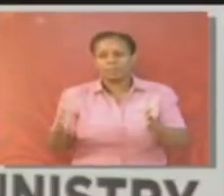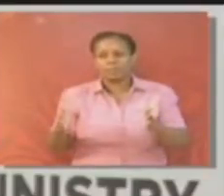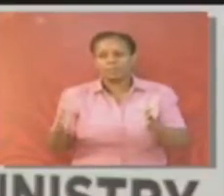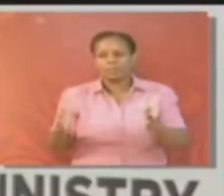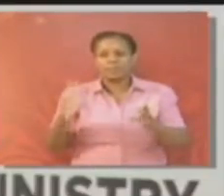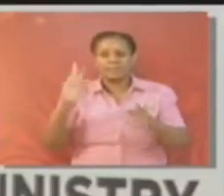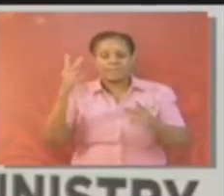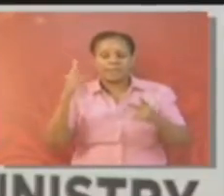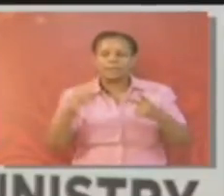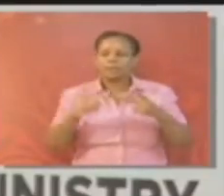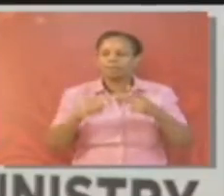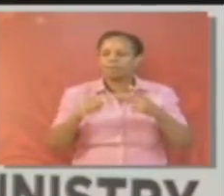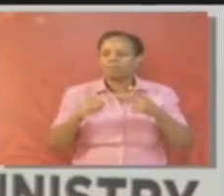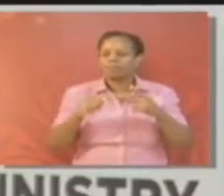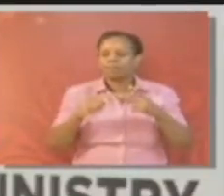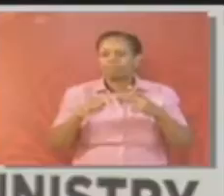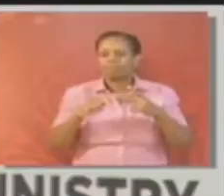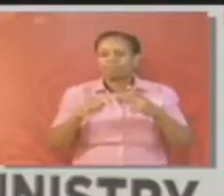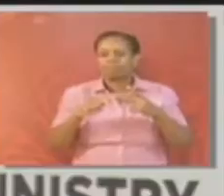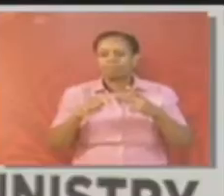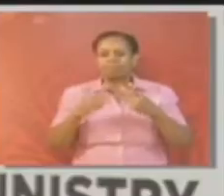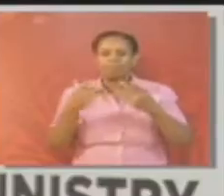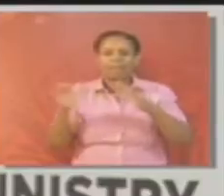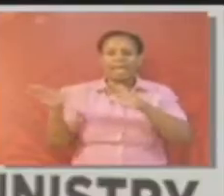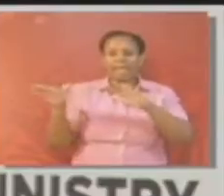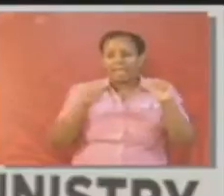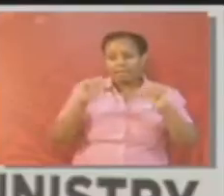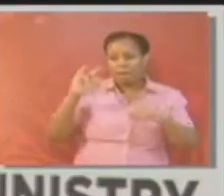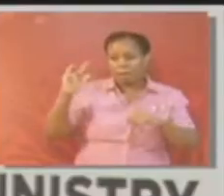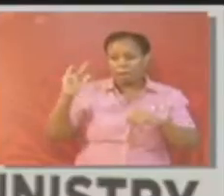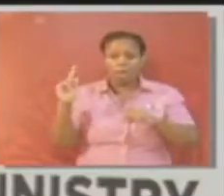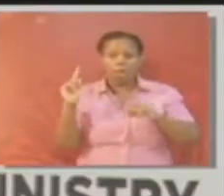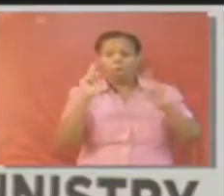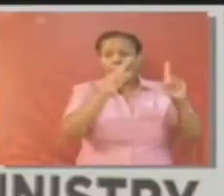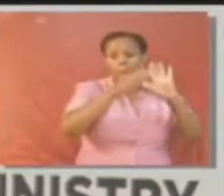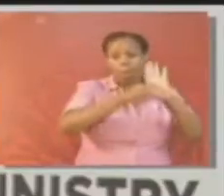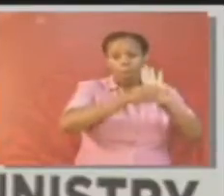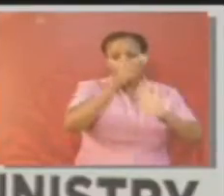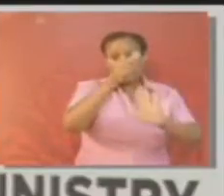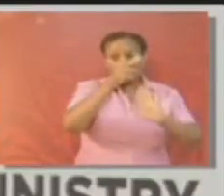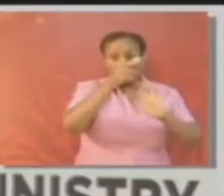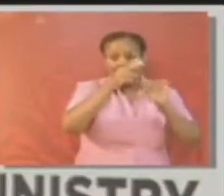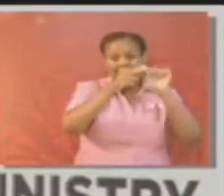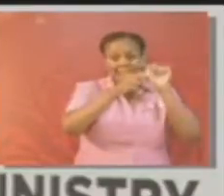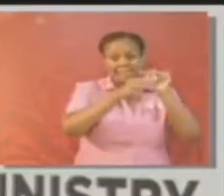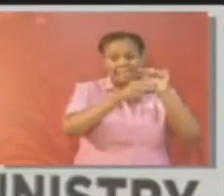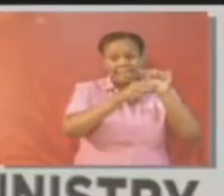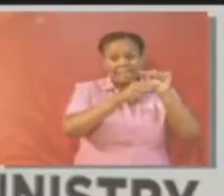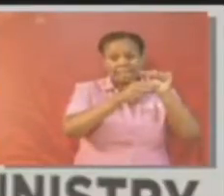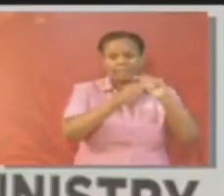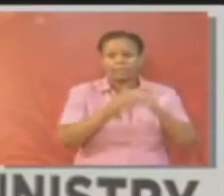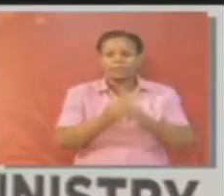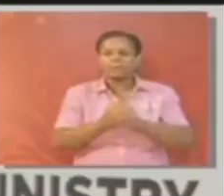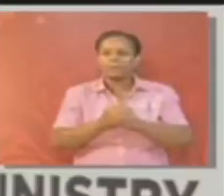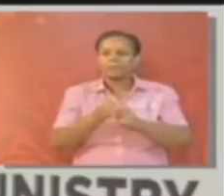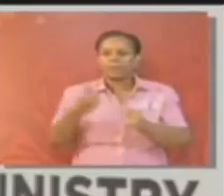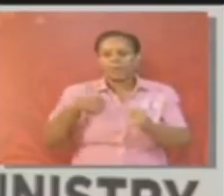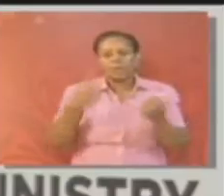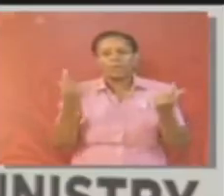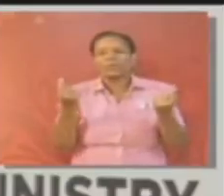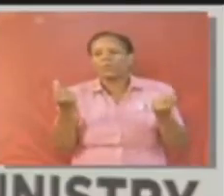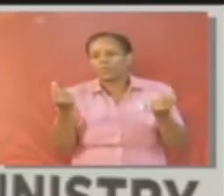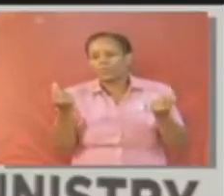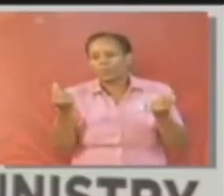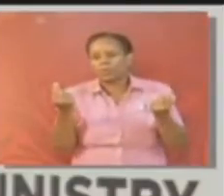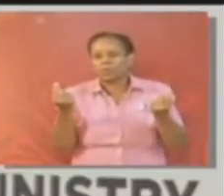airport and you go to your various hotels and guest houses. What we did is we, in collaboration with the Caribbean Public Health